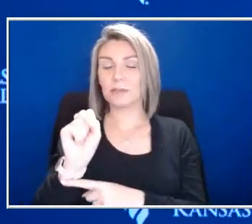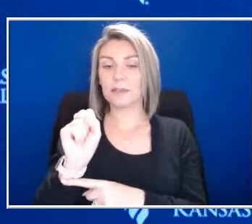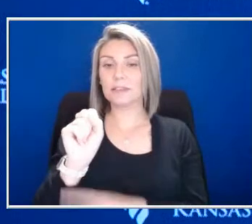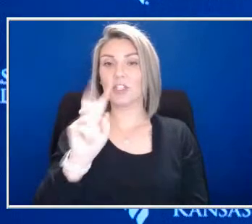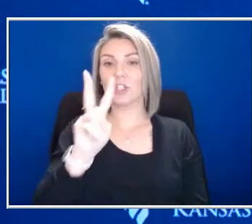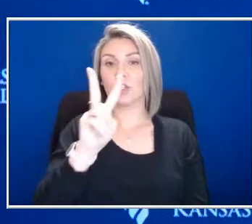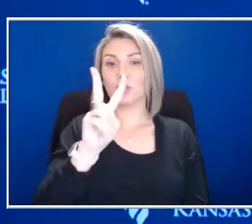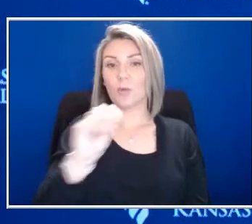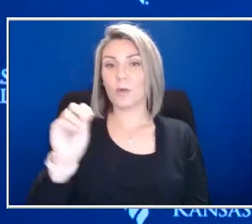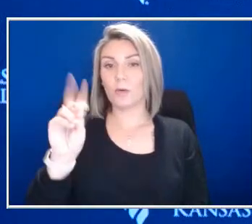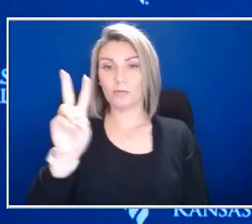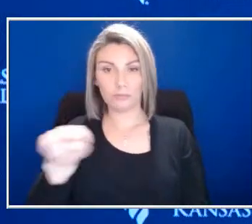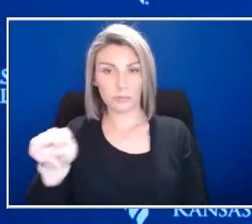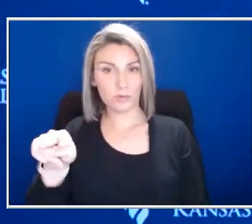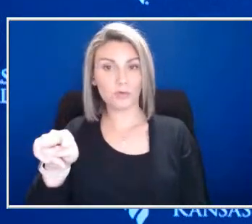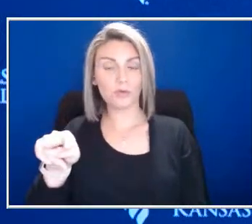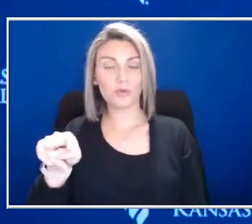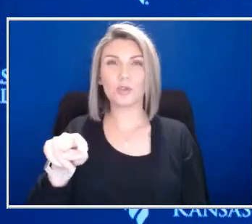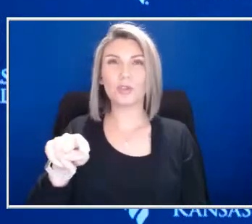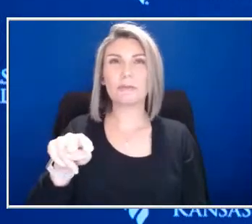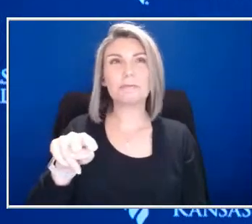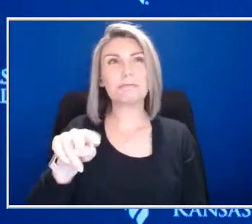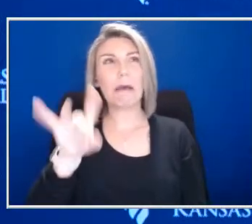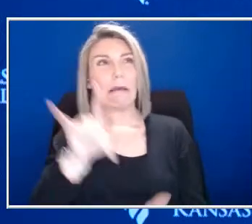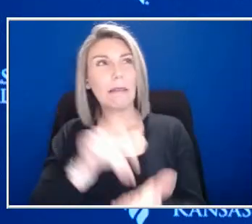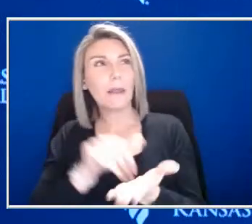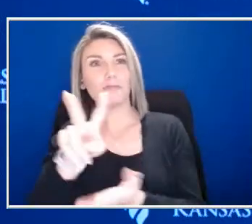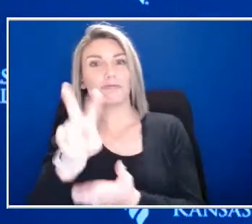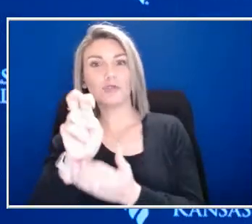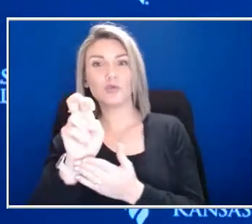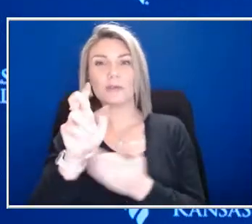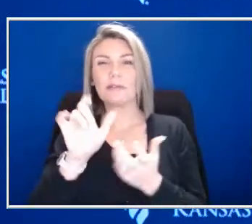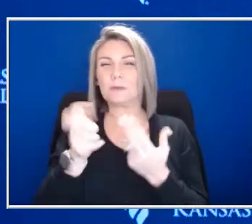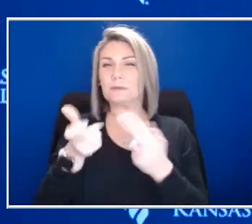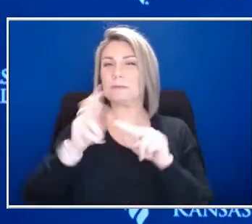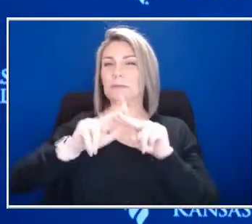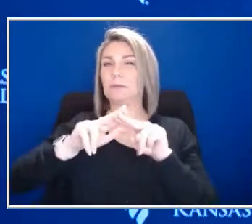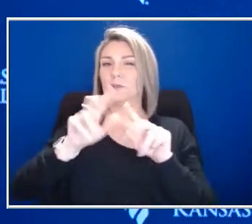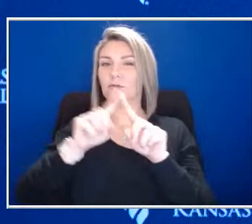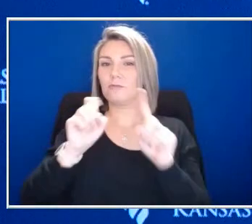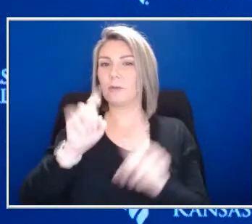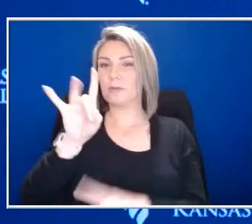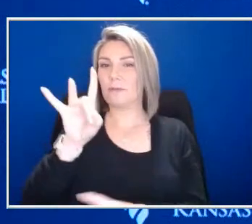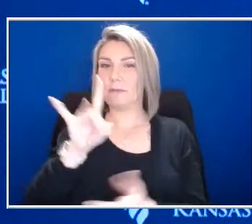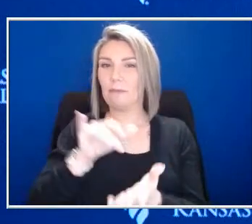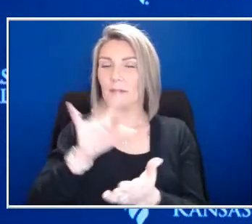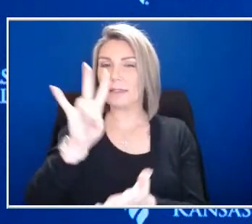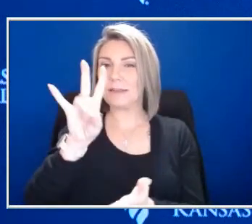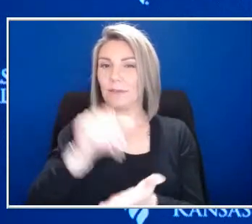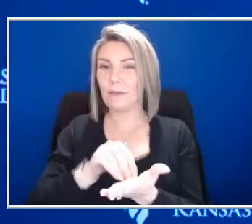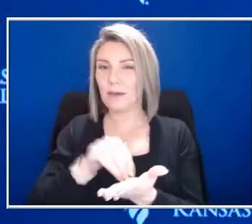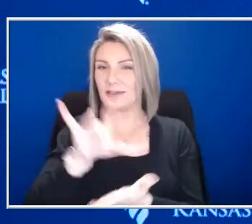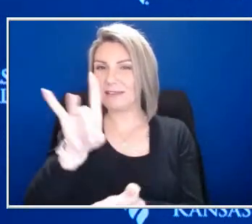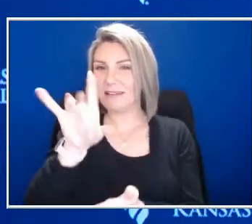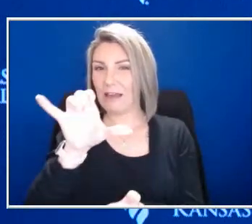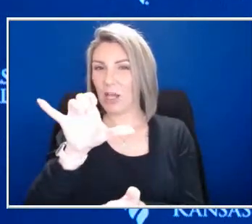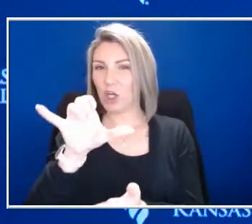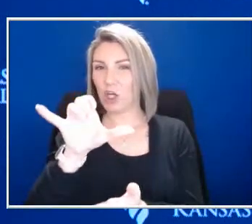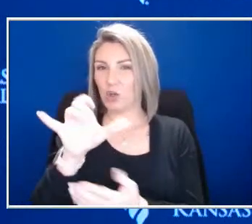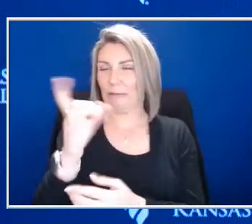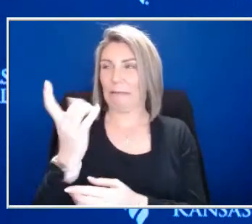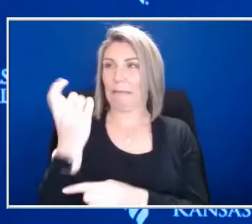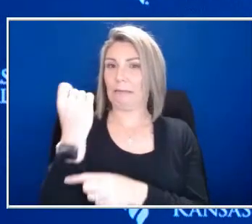about 8,300 cases, which is up from 7,800 cases the year before. So we know that the cases